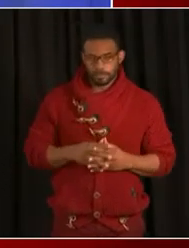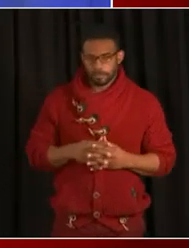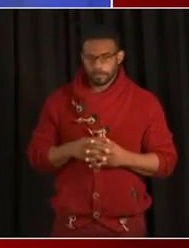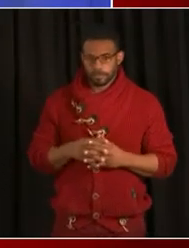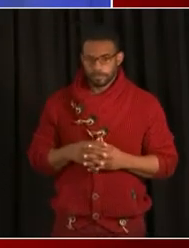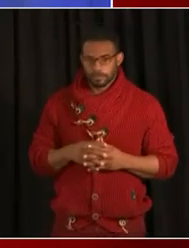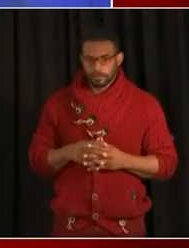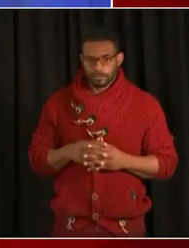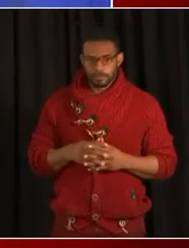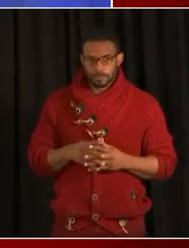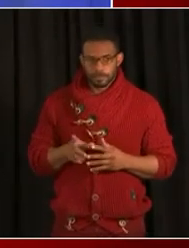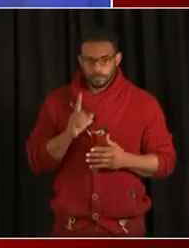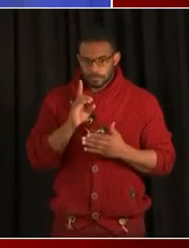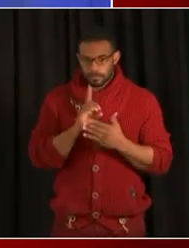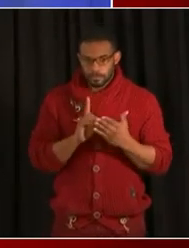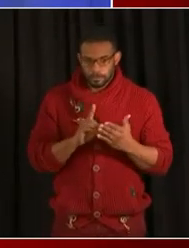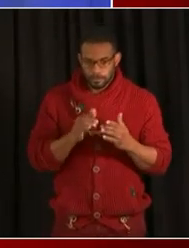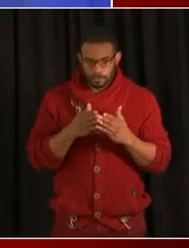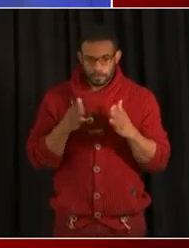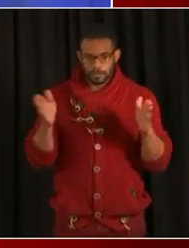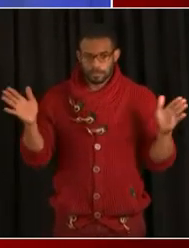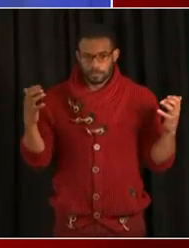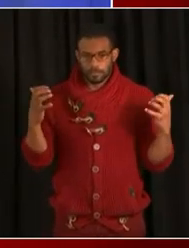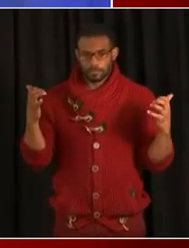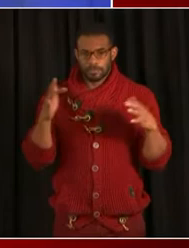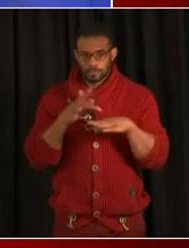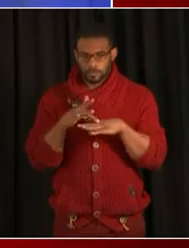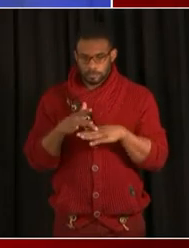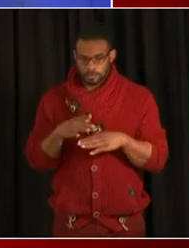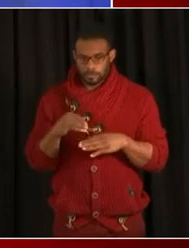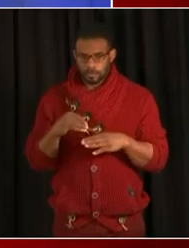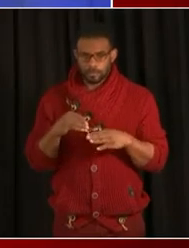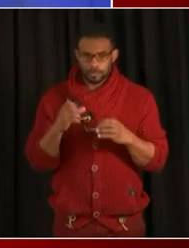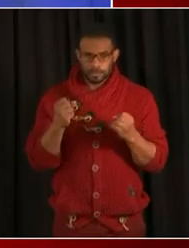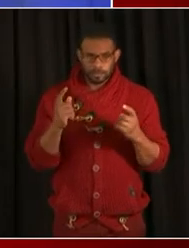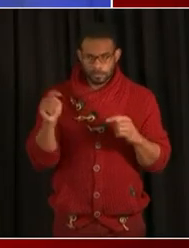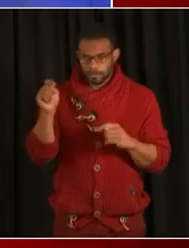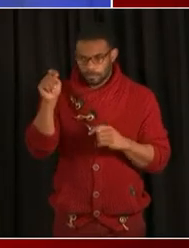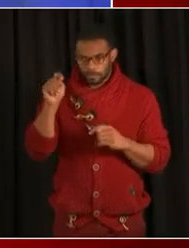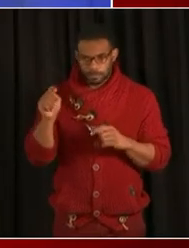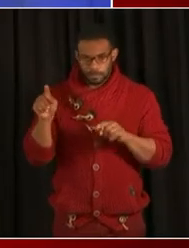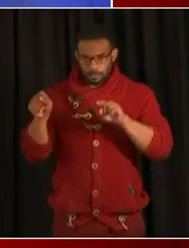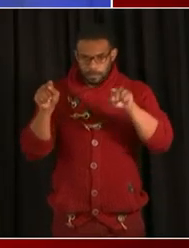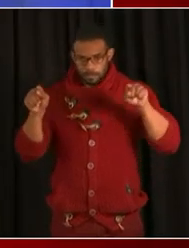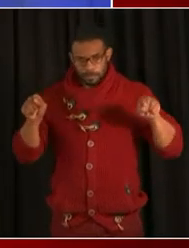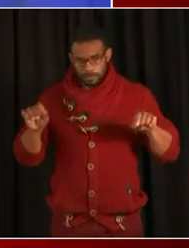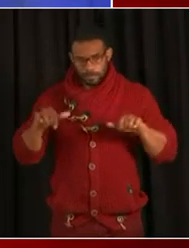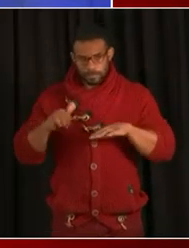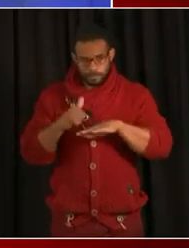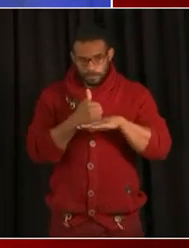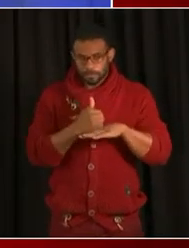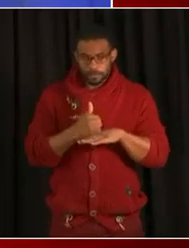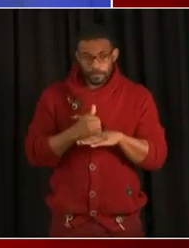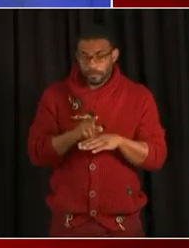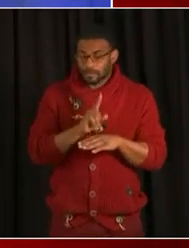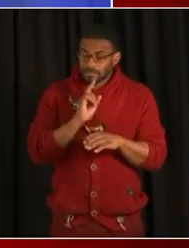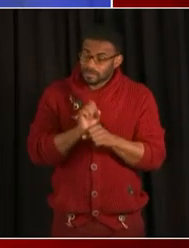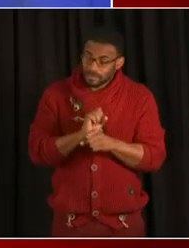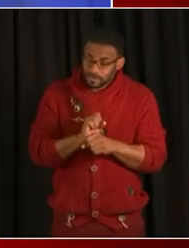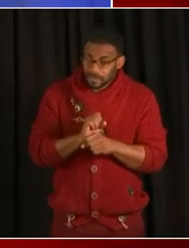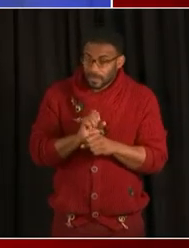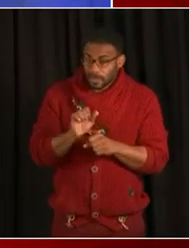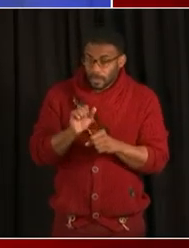that. They're designed with wide open spaces and lots of bathrooms. And they're